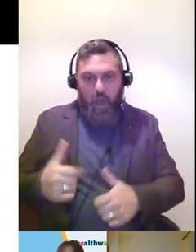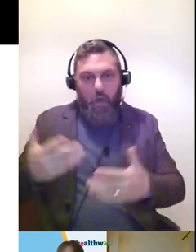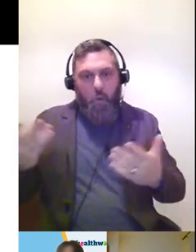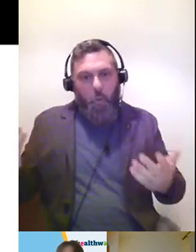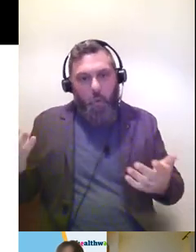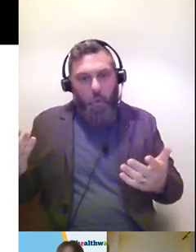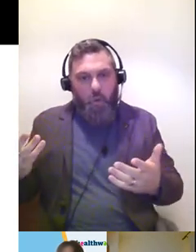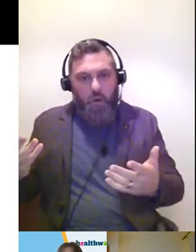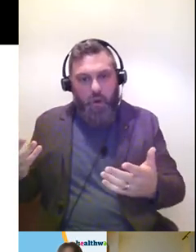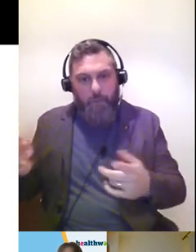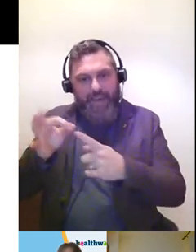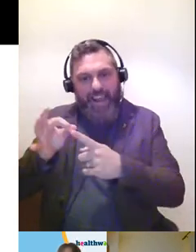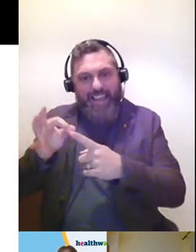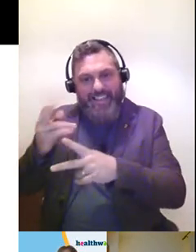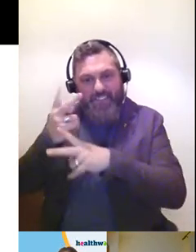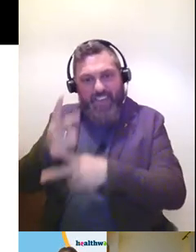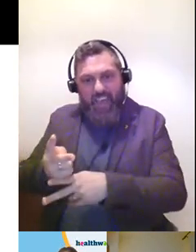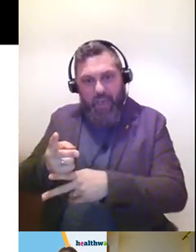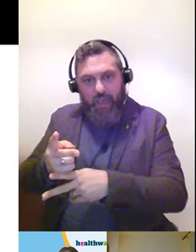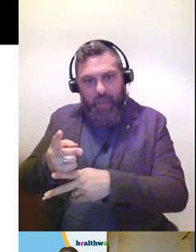ageing population, this must be an increasingly important area.